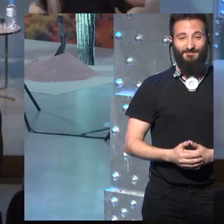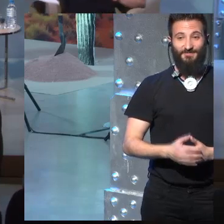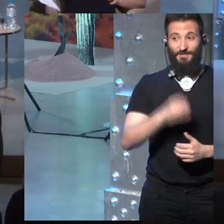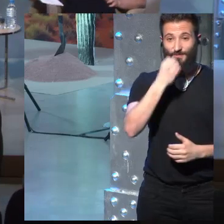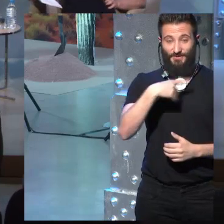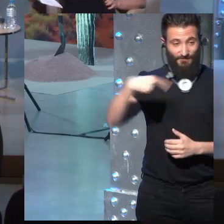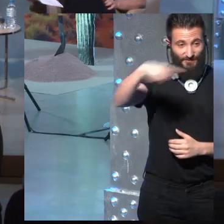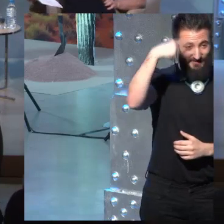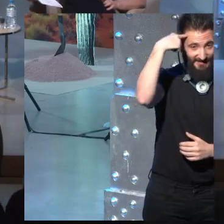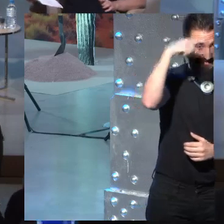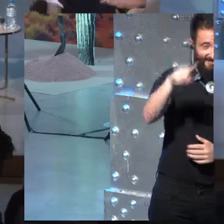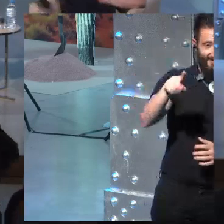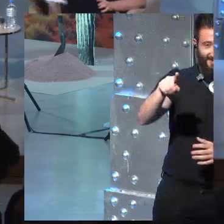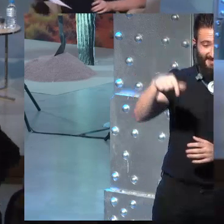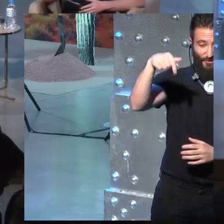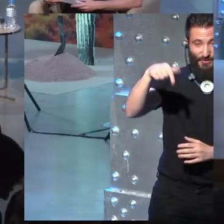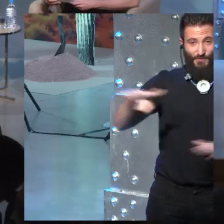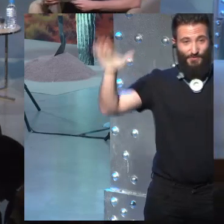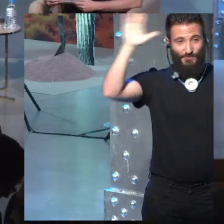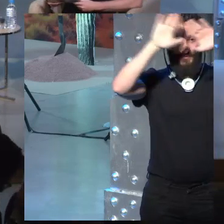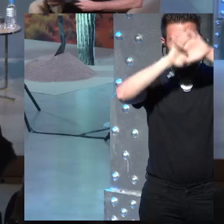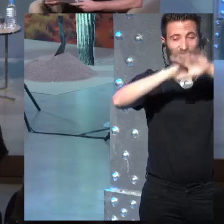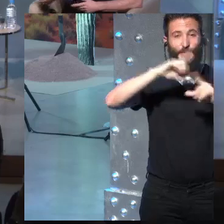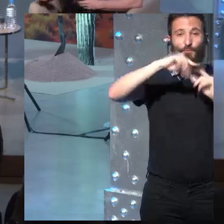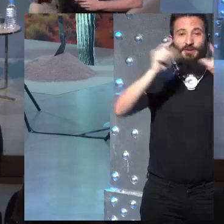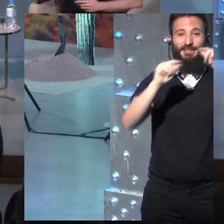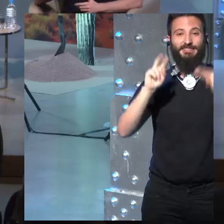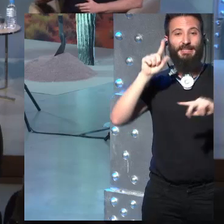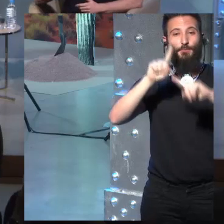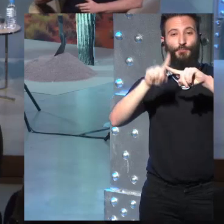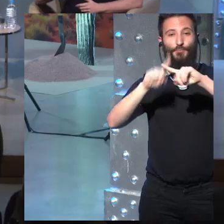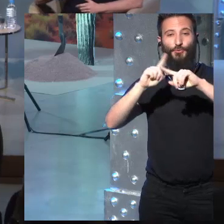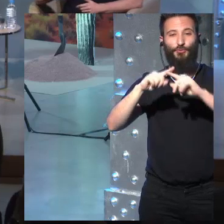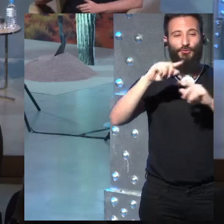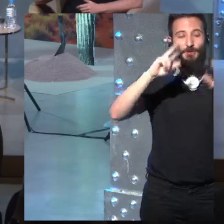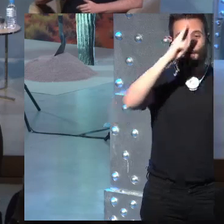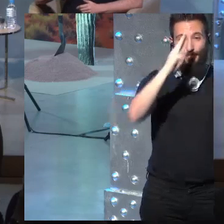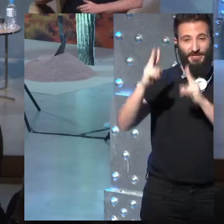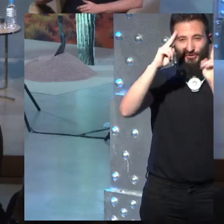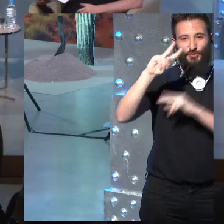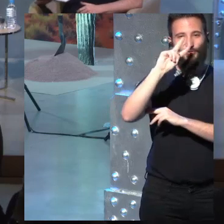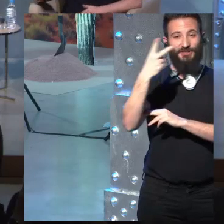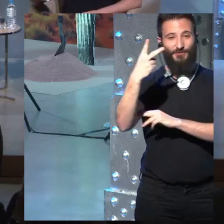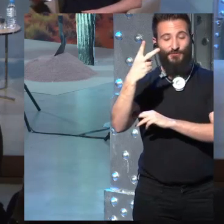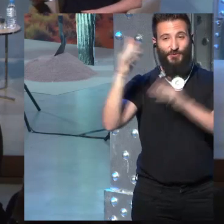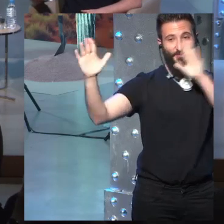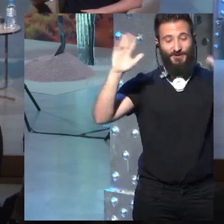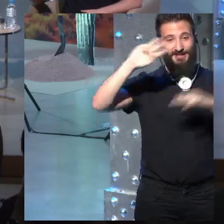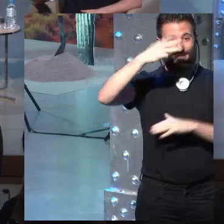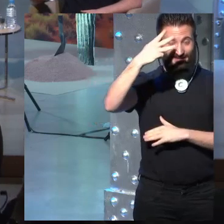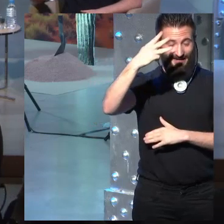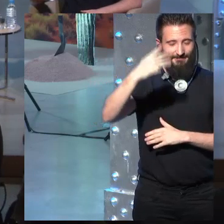Bueno, sabéis que está... Okay, so you know that tonight we're airing the